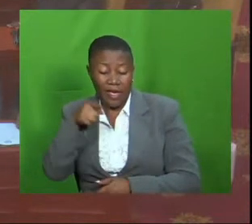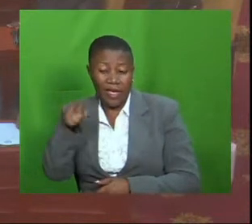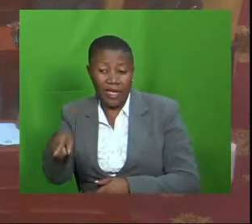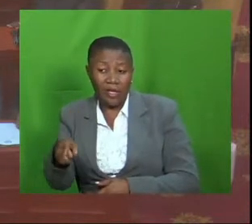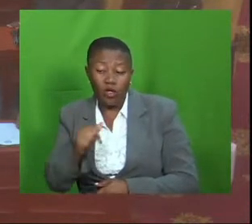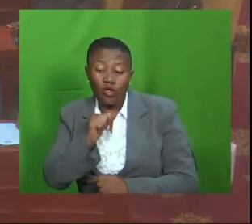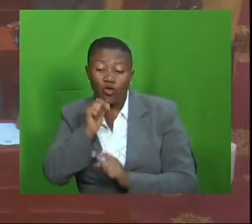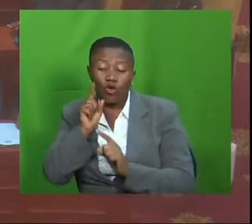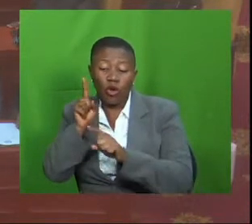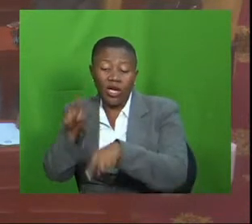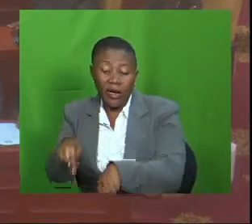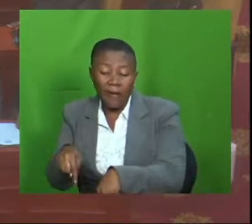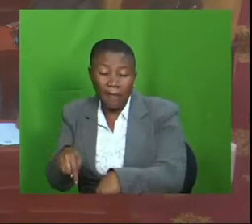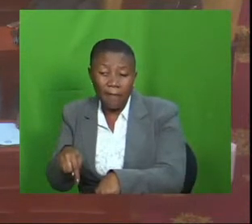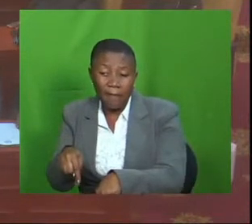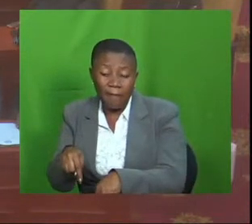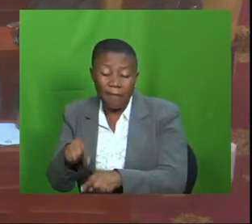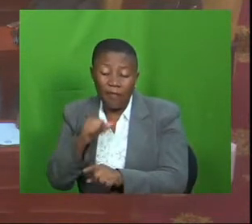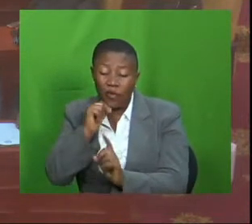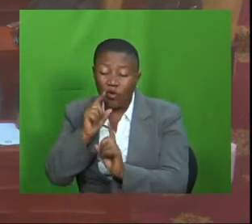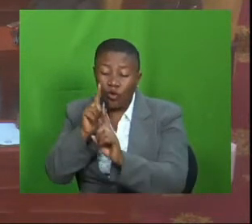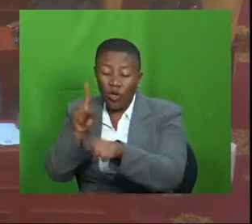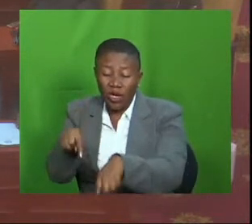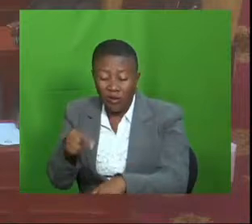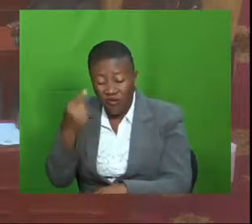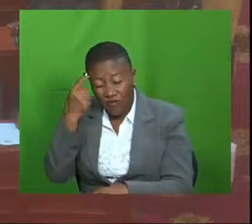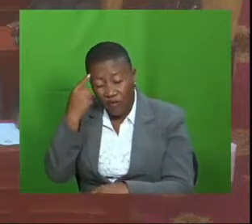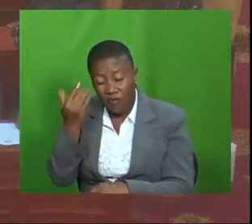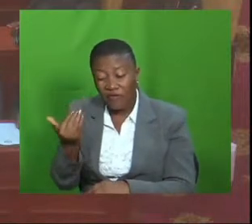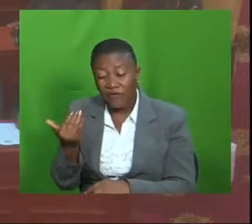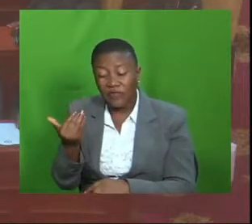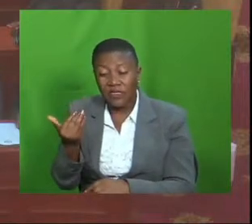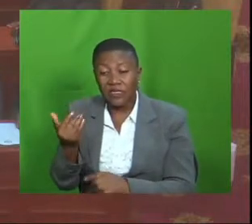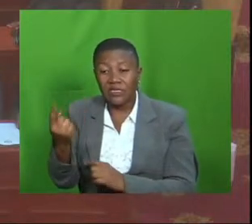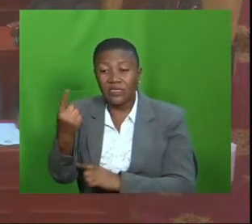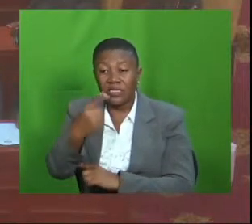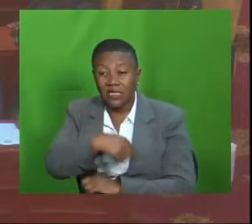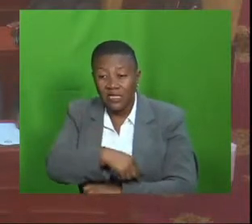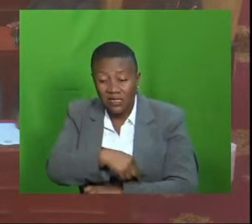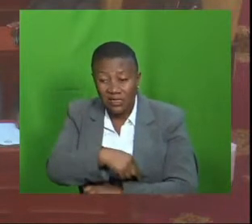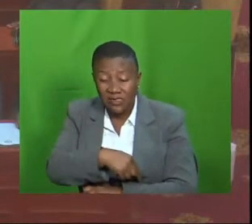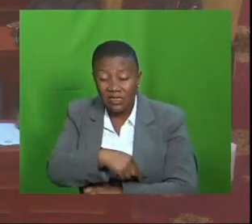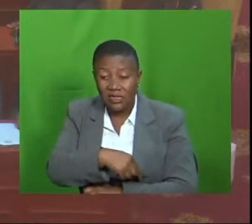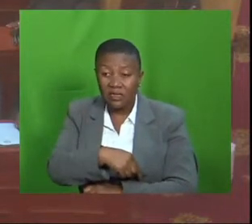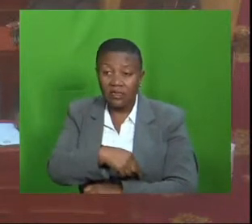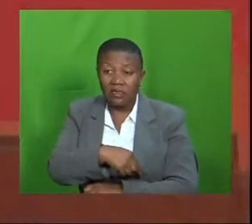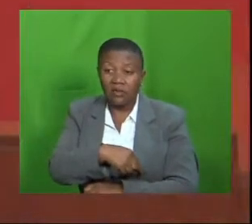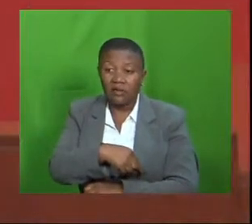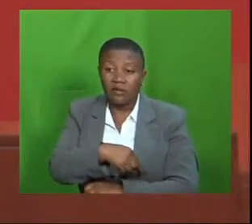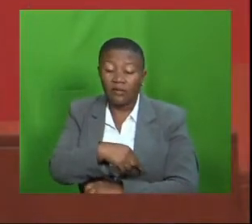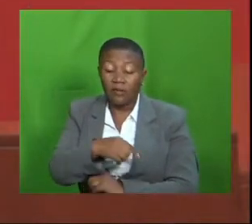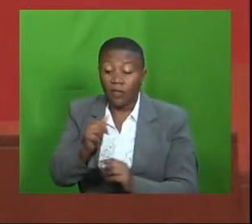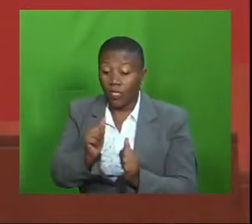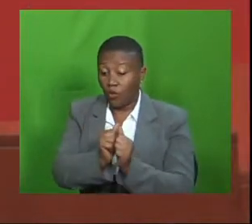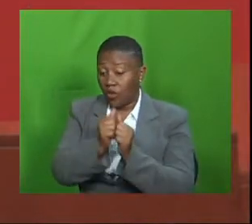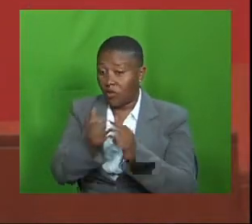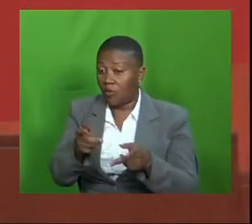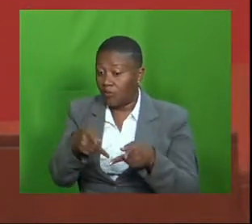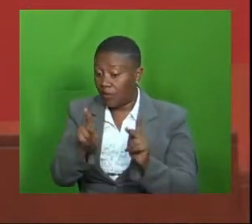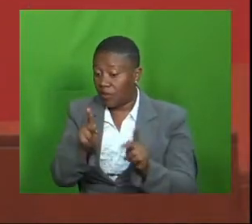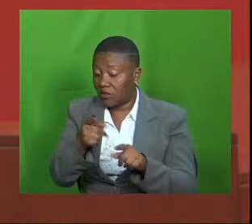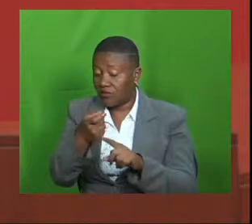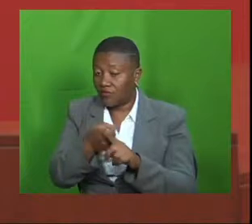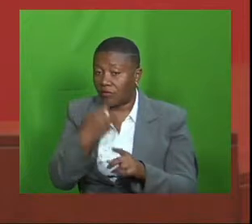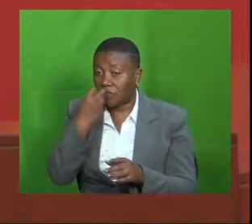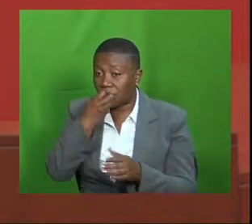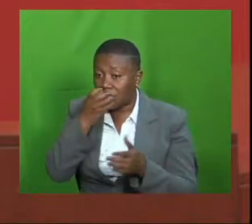or herself from the sitting of Parliament for 15 days in a meeting without the permission of the Speaker in